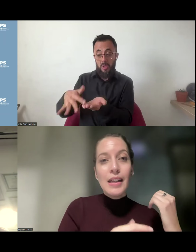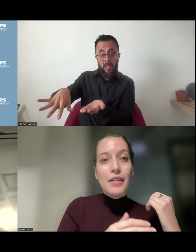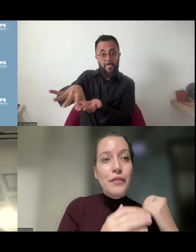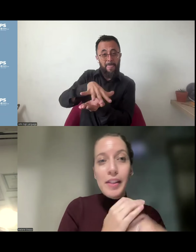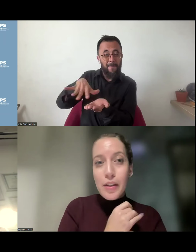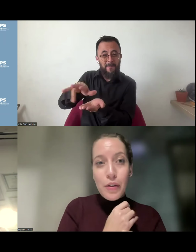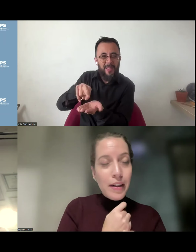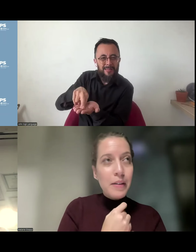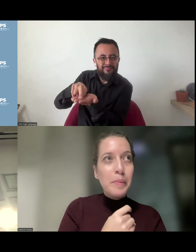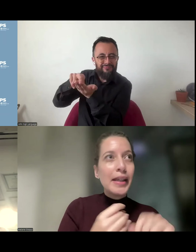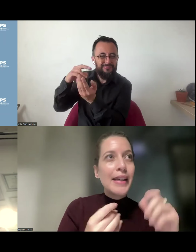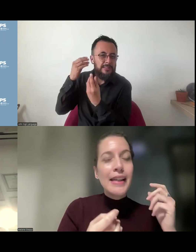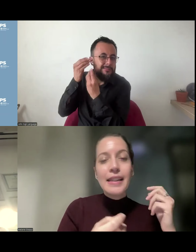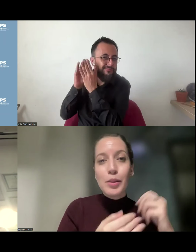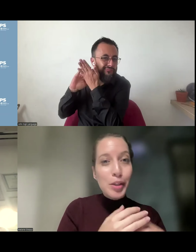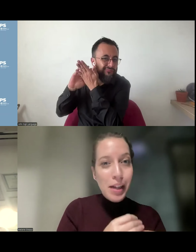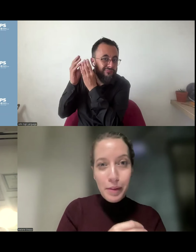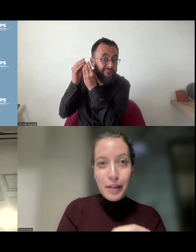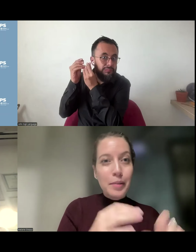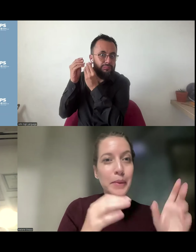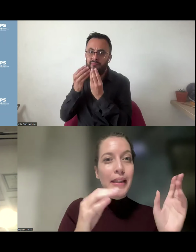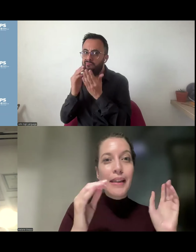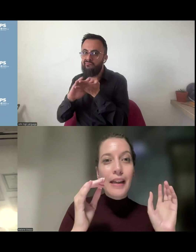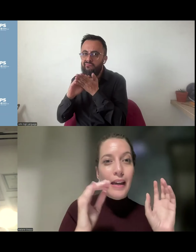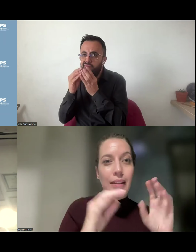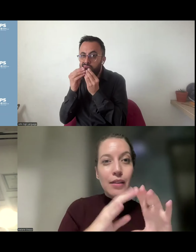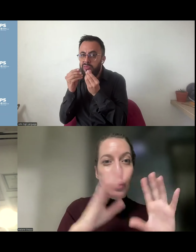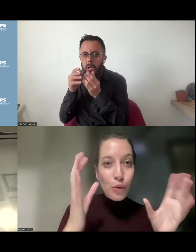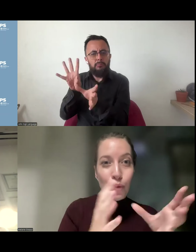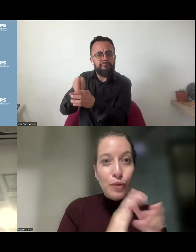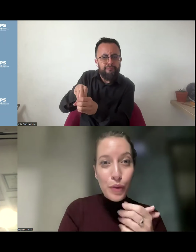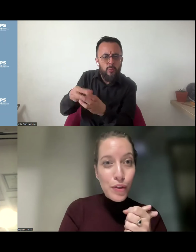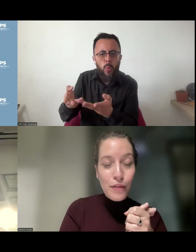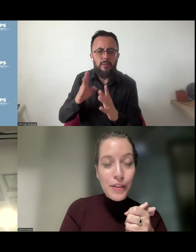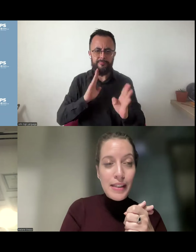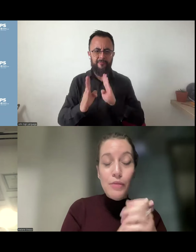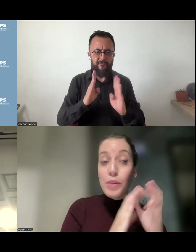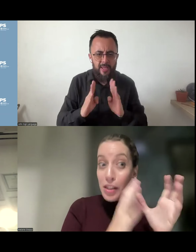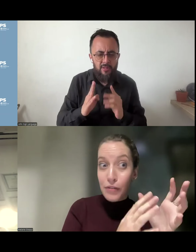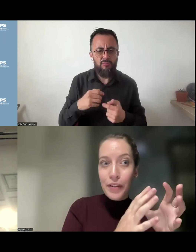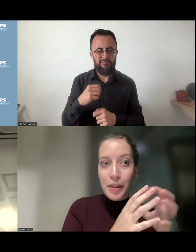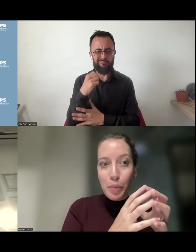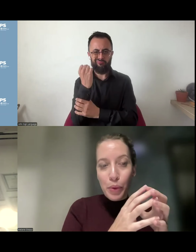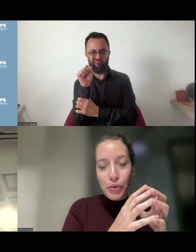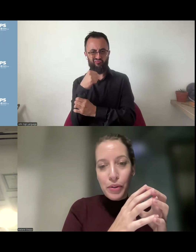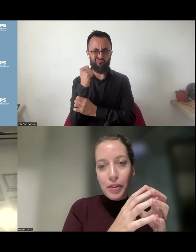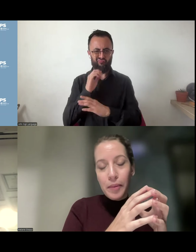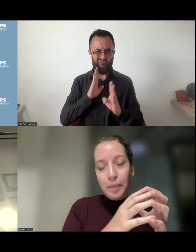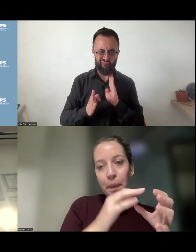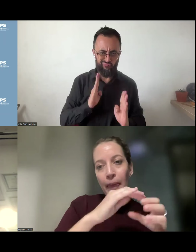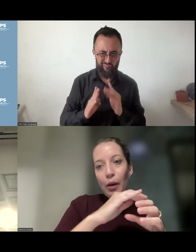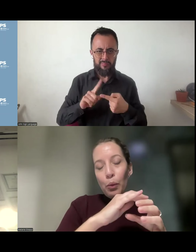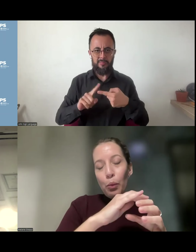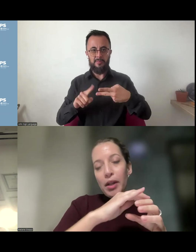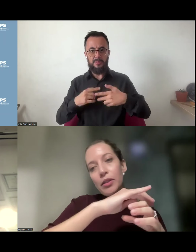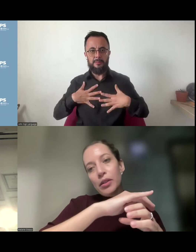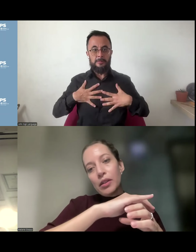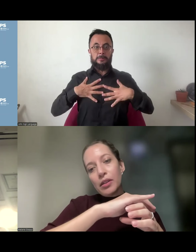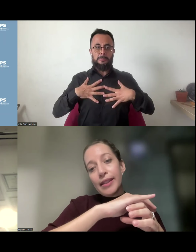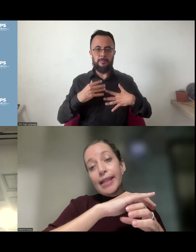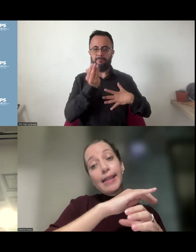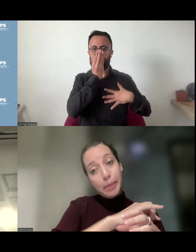providing physiotherapy, speech and language therapy, and all of those services, which is very important.